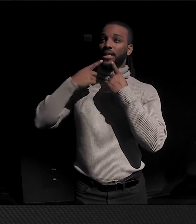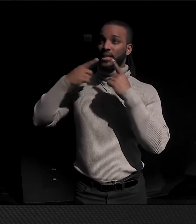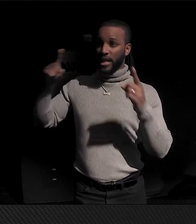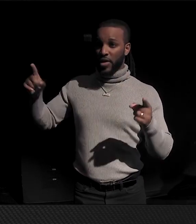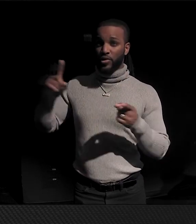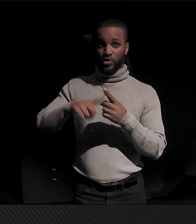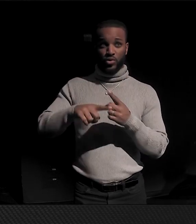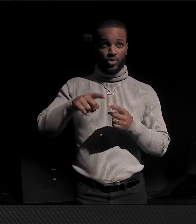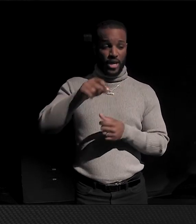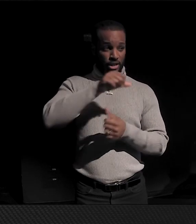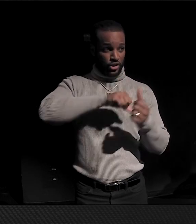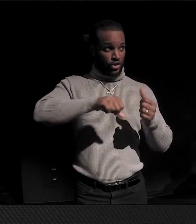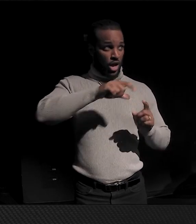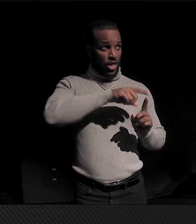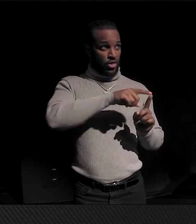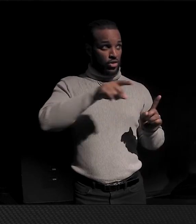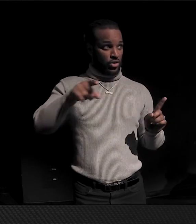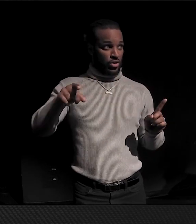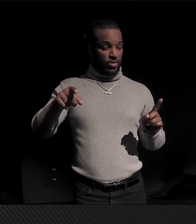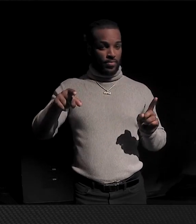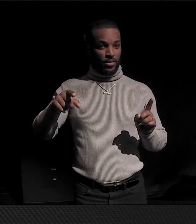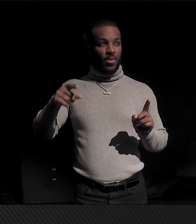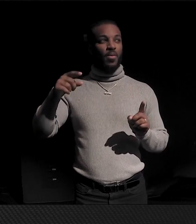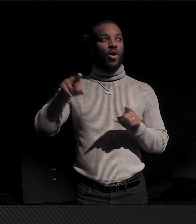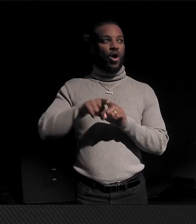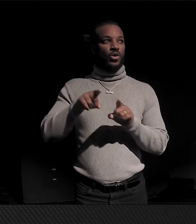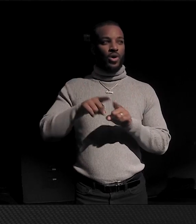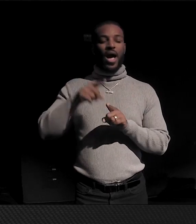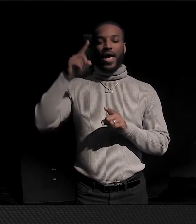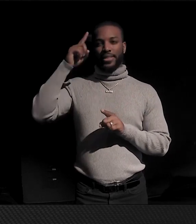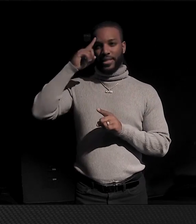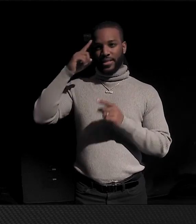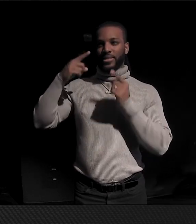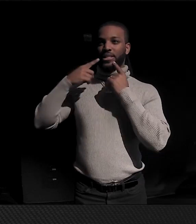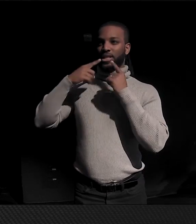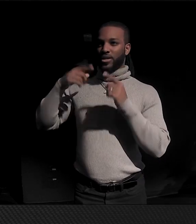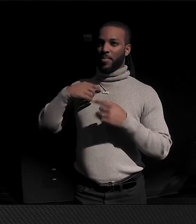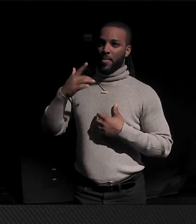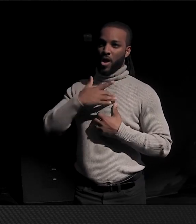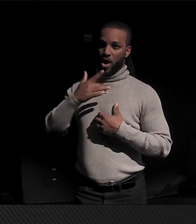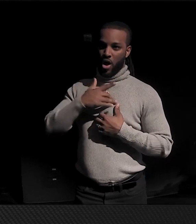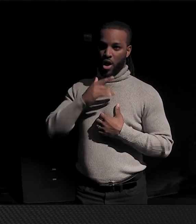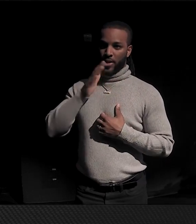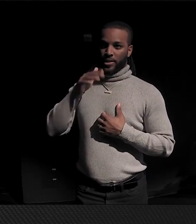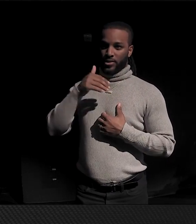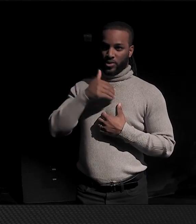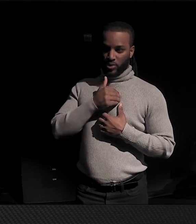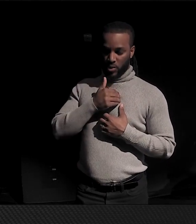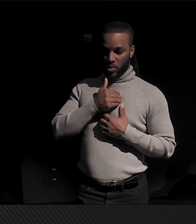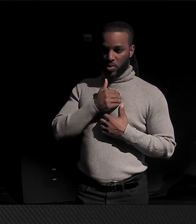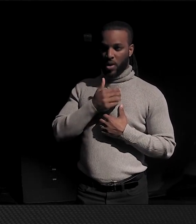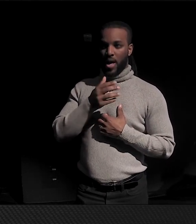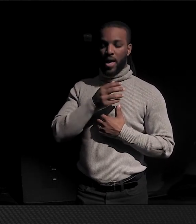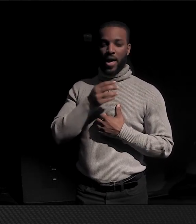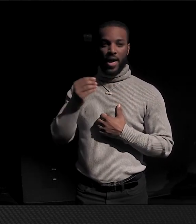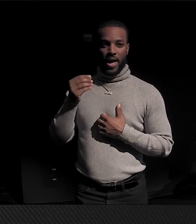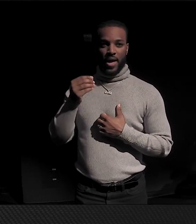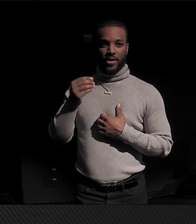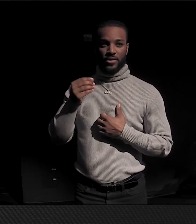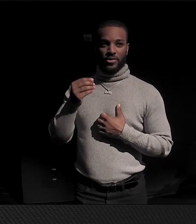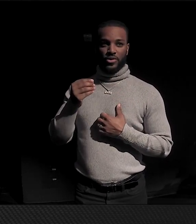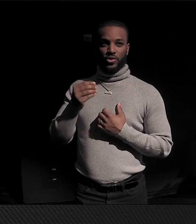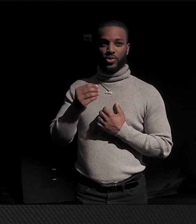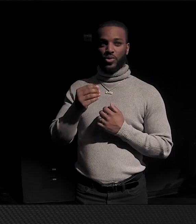each other, I think of praying the word as declaring to my own heart and soul and to the